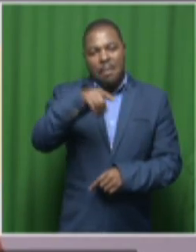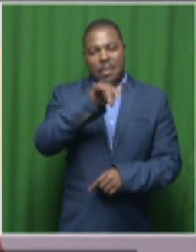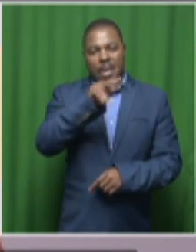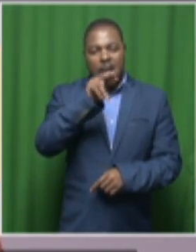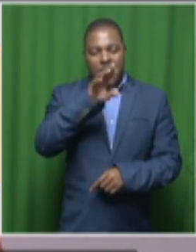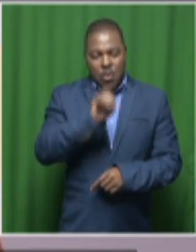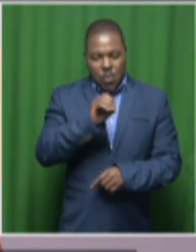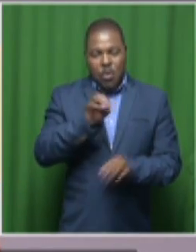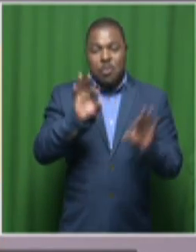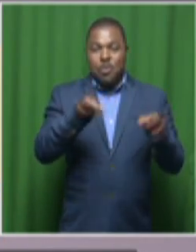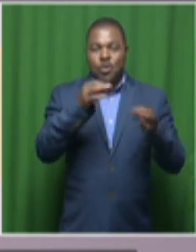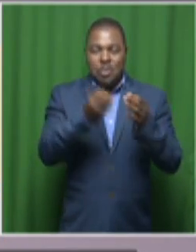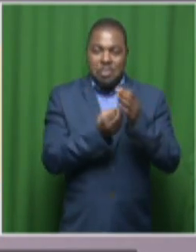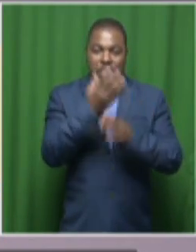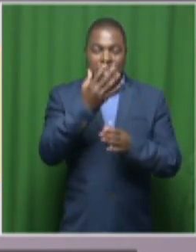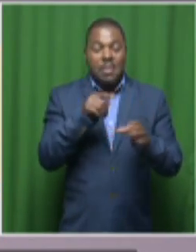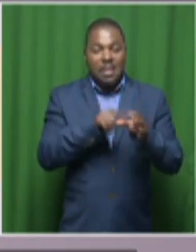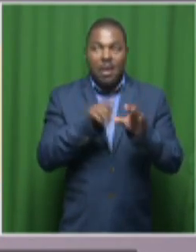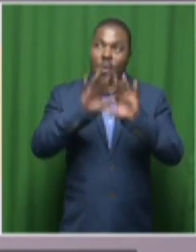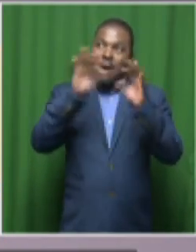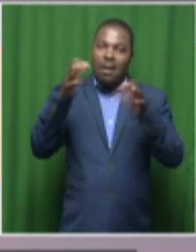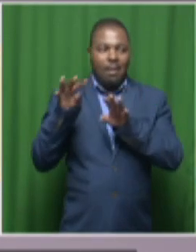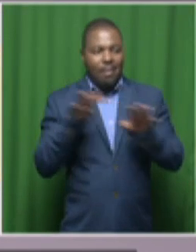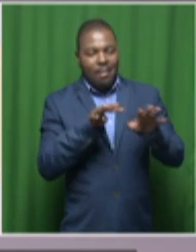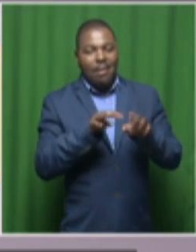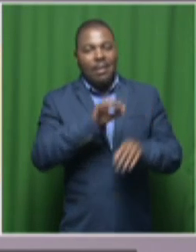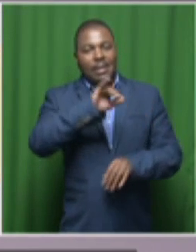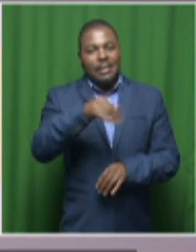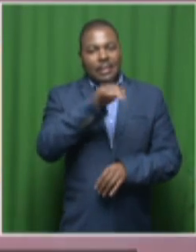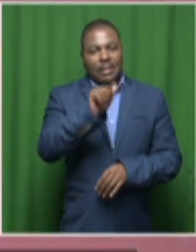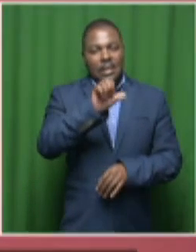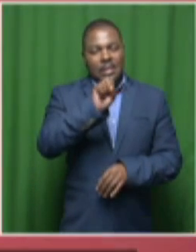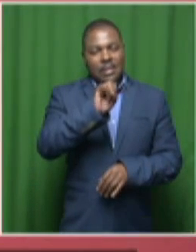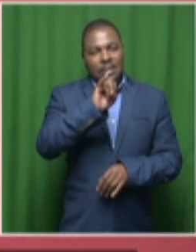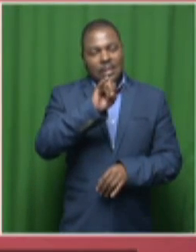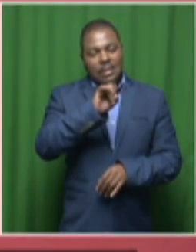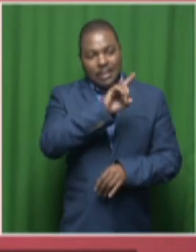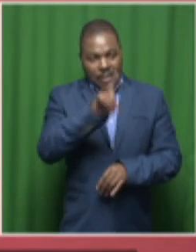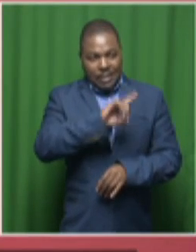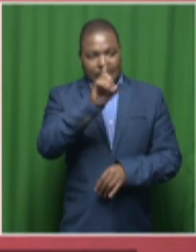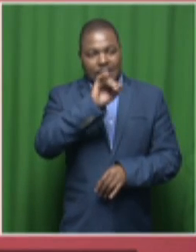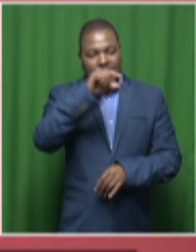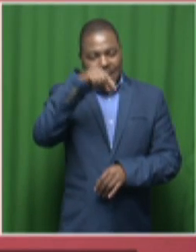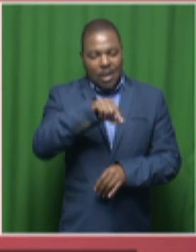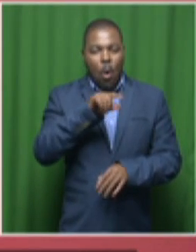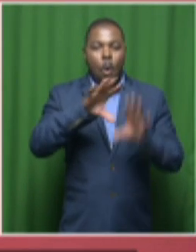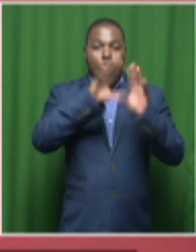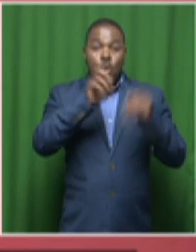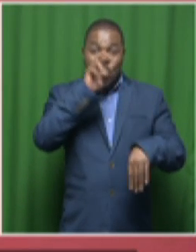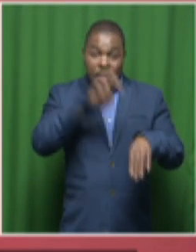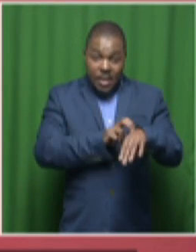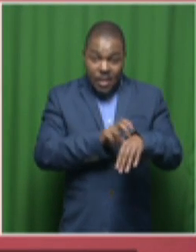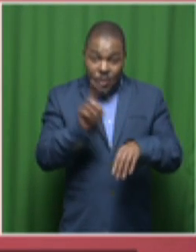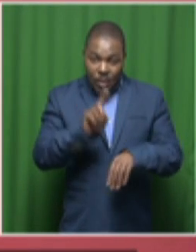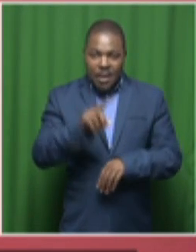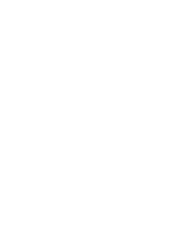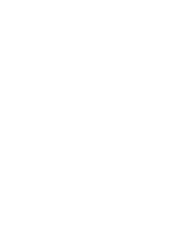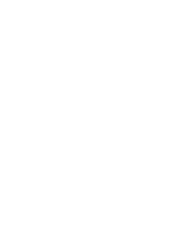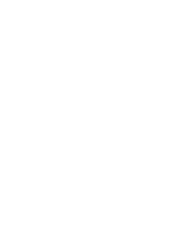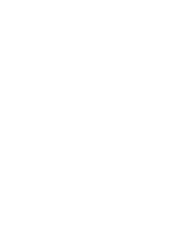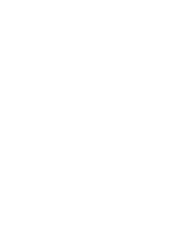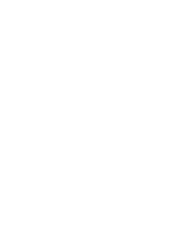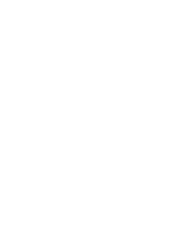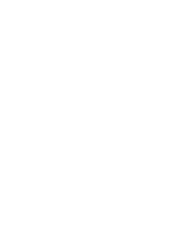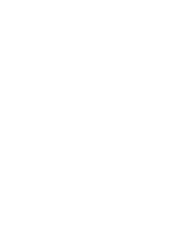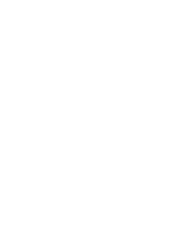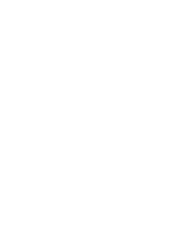also celebrated globally. That's Mr Jazziq talking to us about his latest offering, All You Need Piano 2, that is out on all the digital platforms.